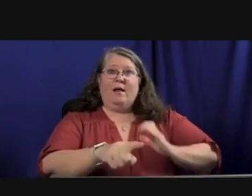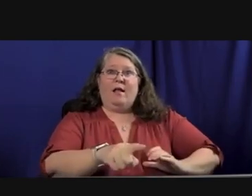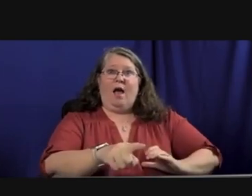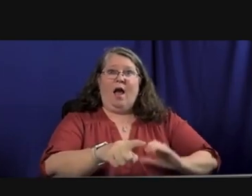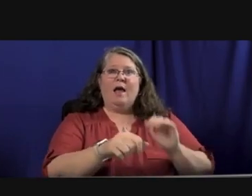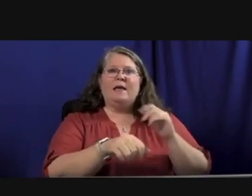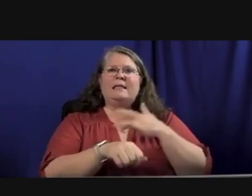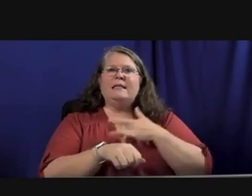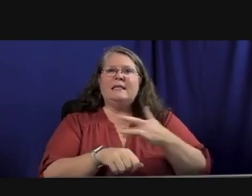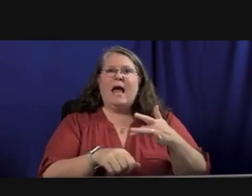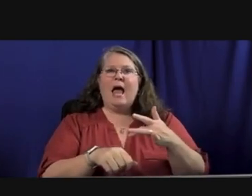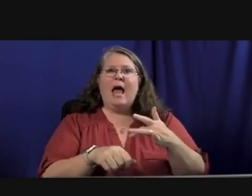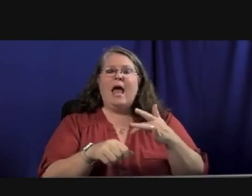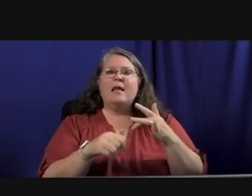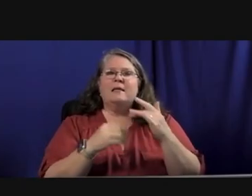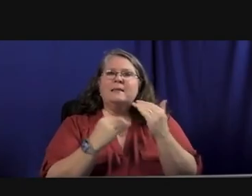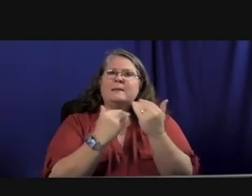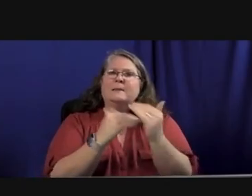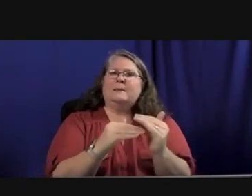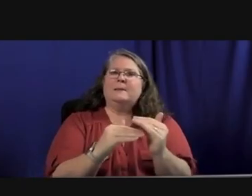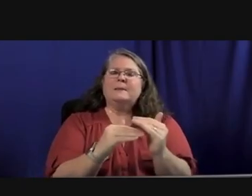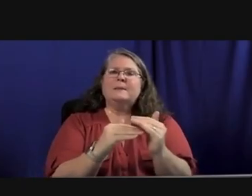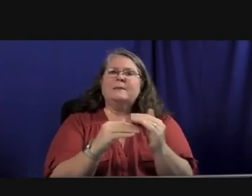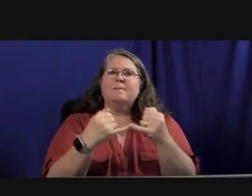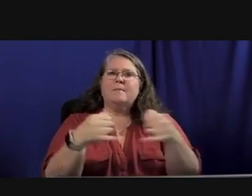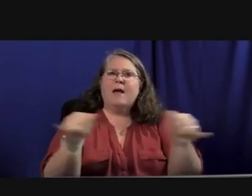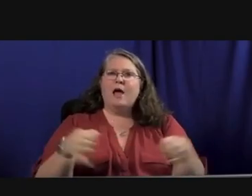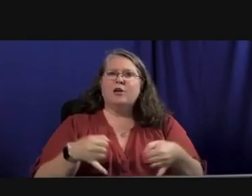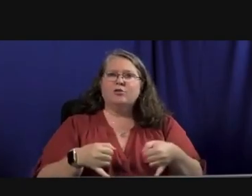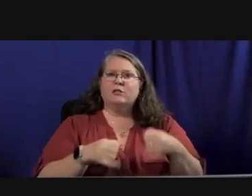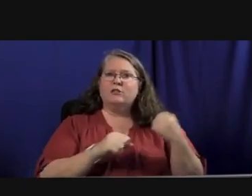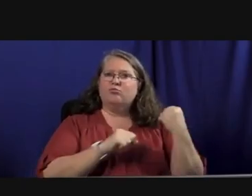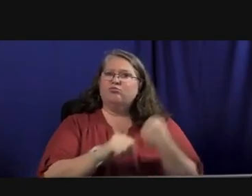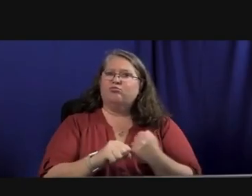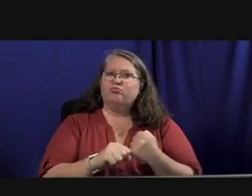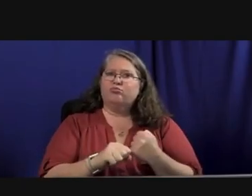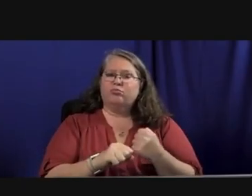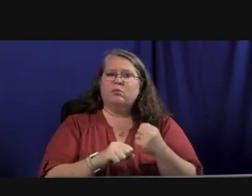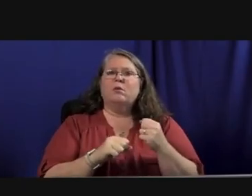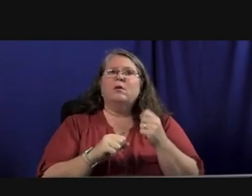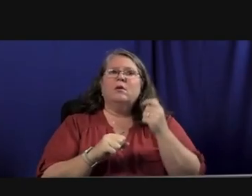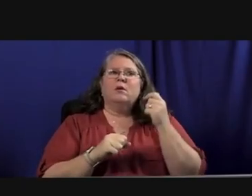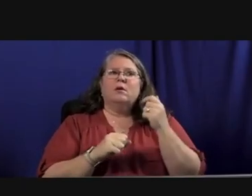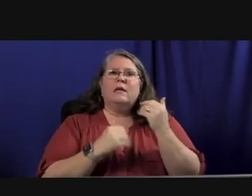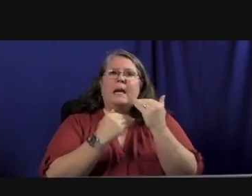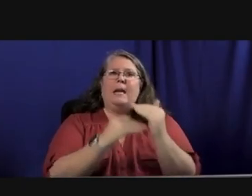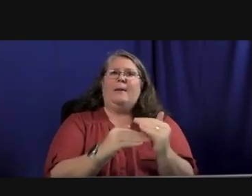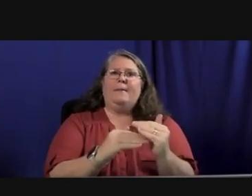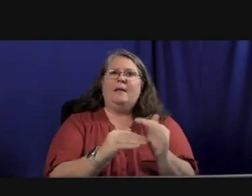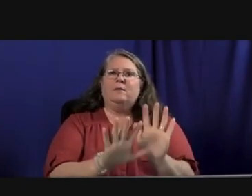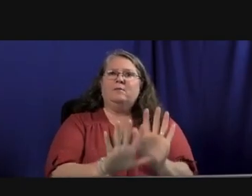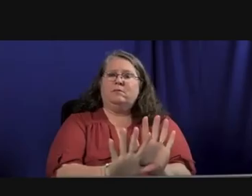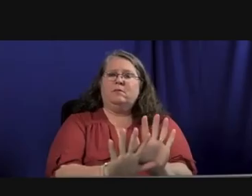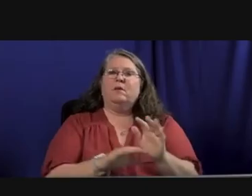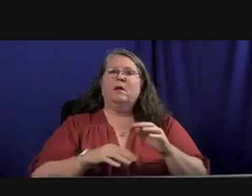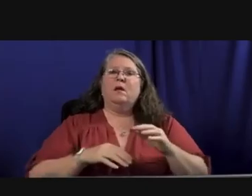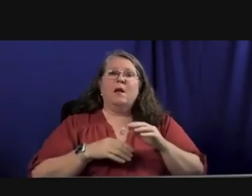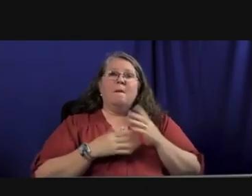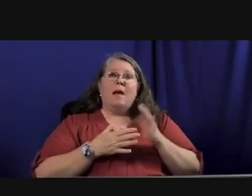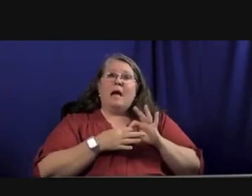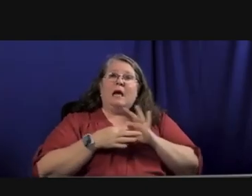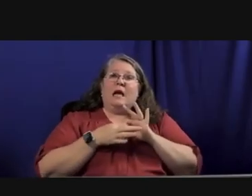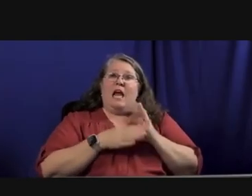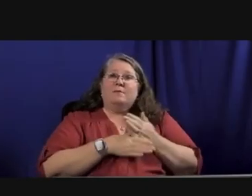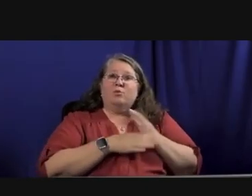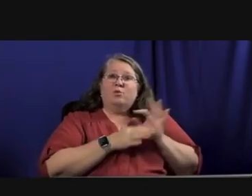when you build a connection with a client, typically you have strong boundaries and you are